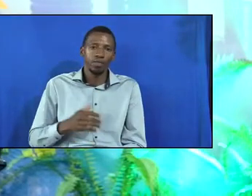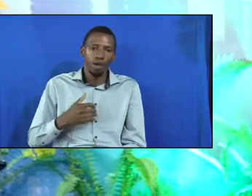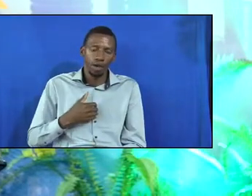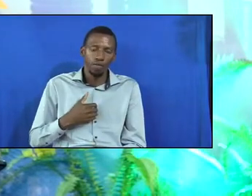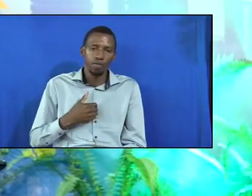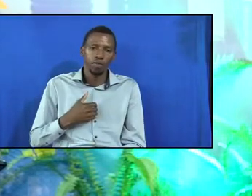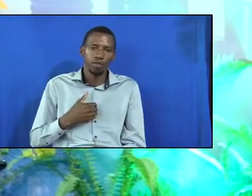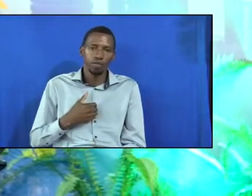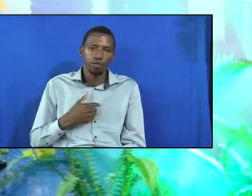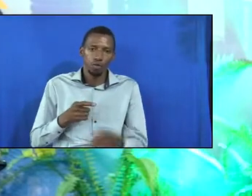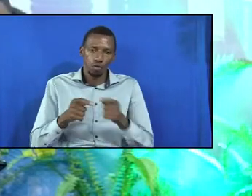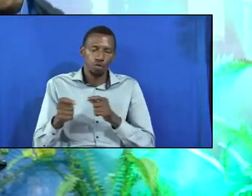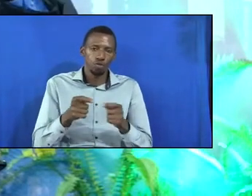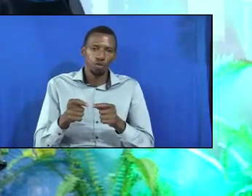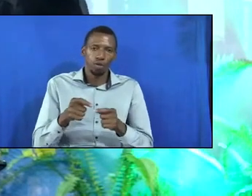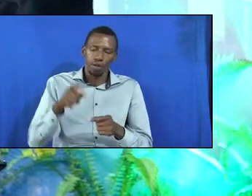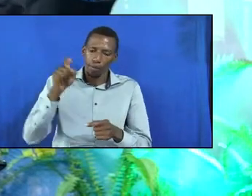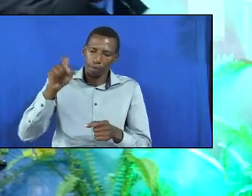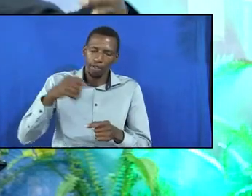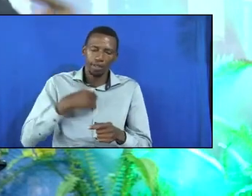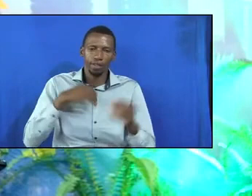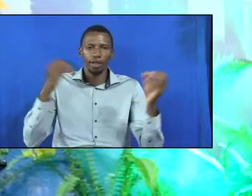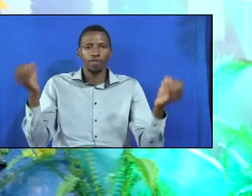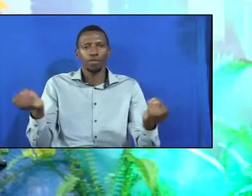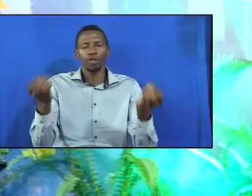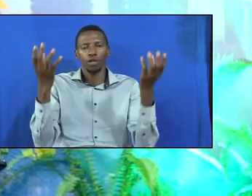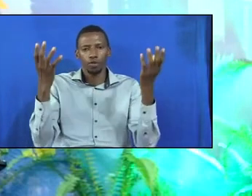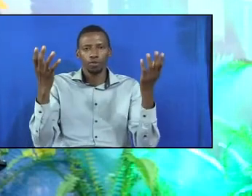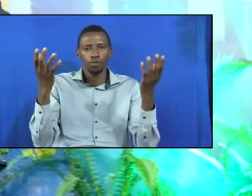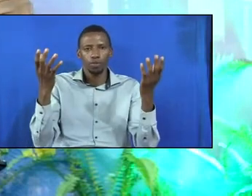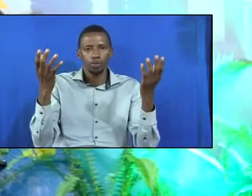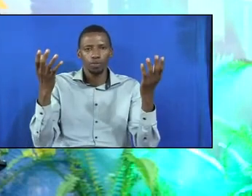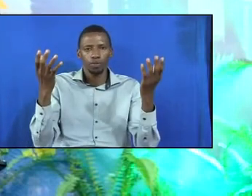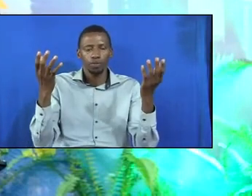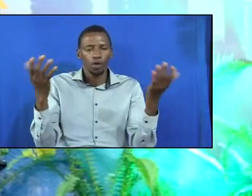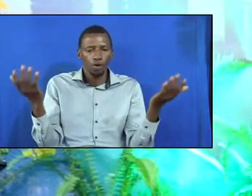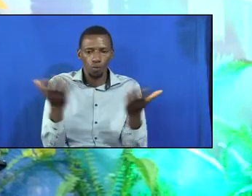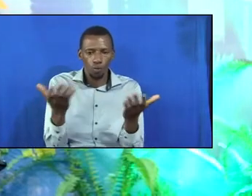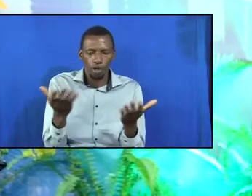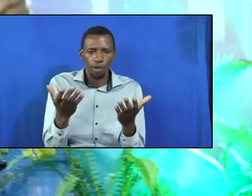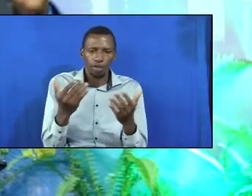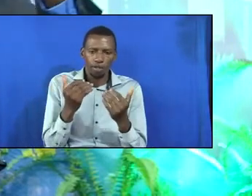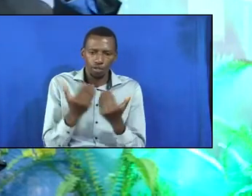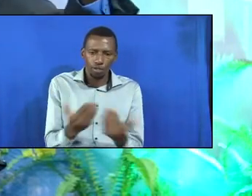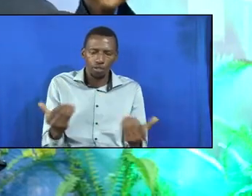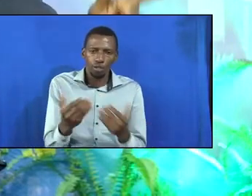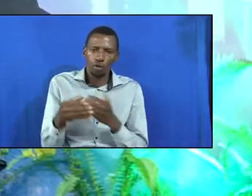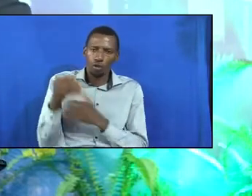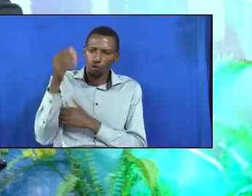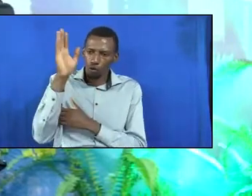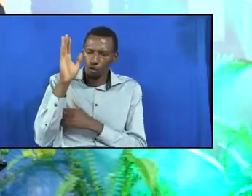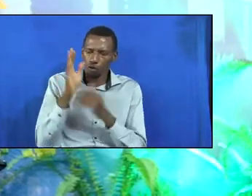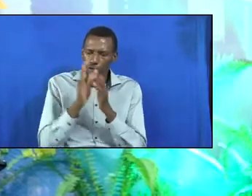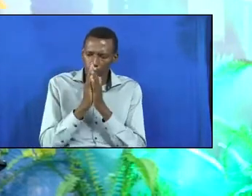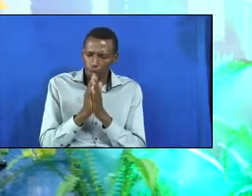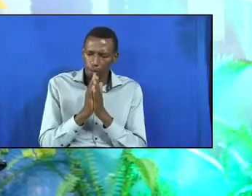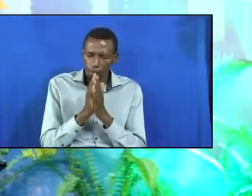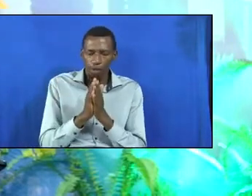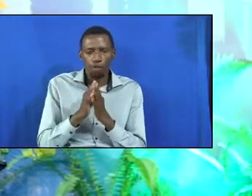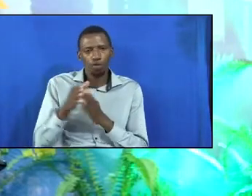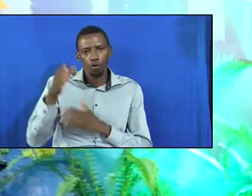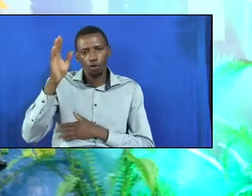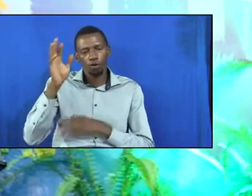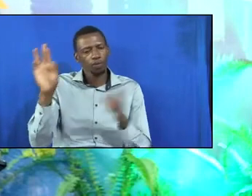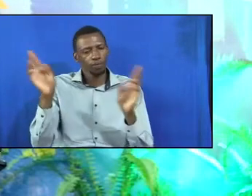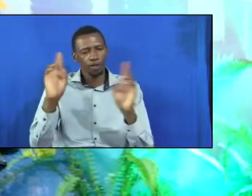called for a miracle. Where a miracle is called for, and the children of God have prayed, God does not hesitate to do